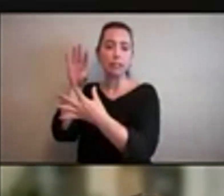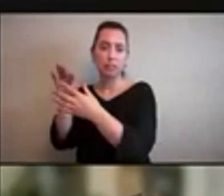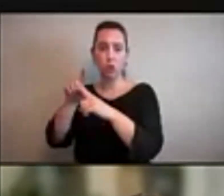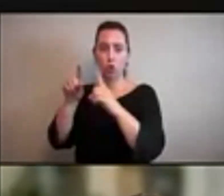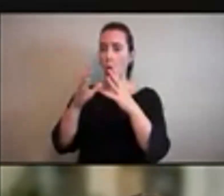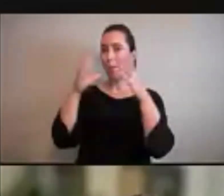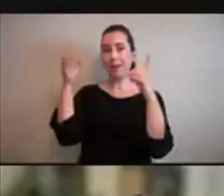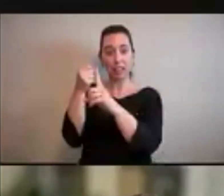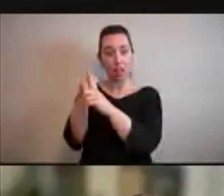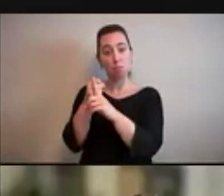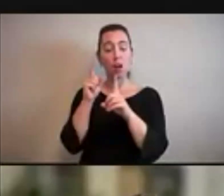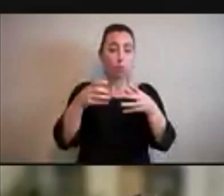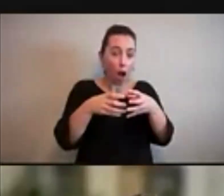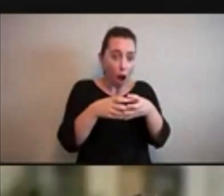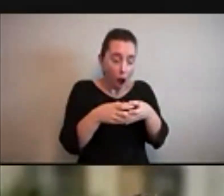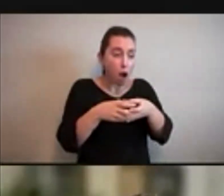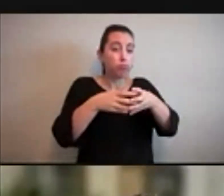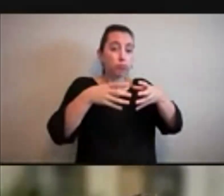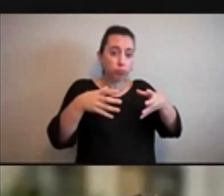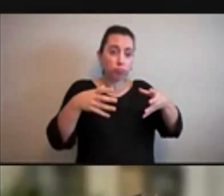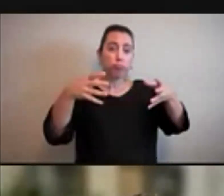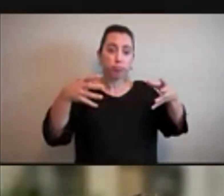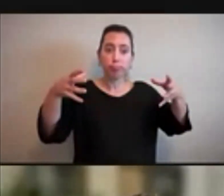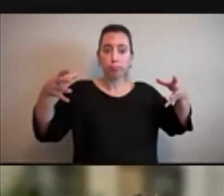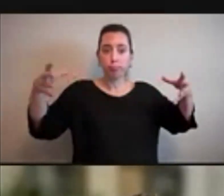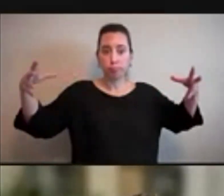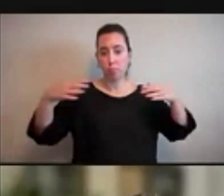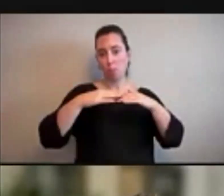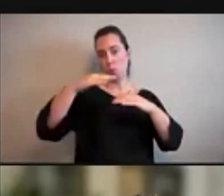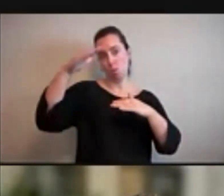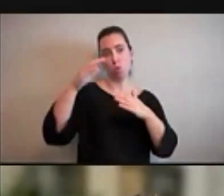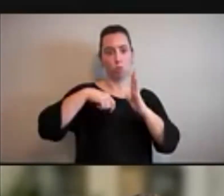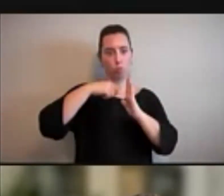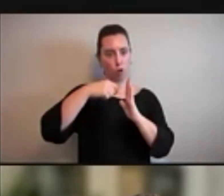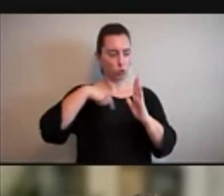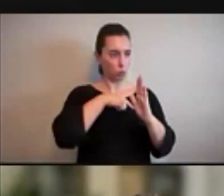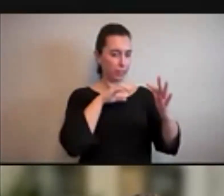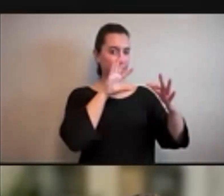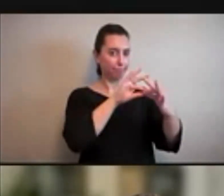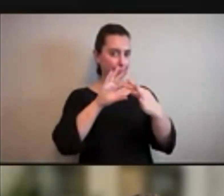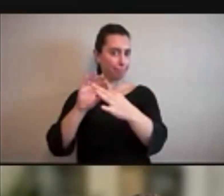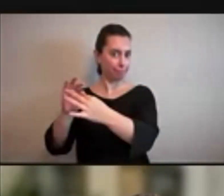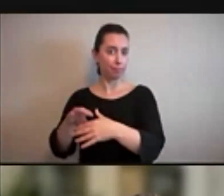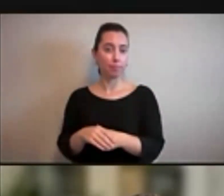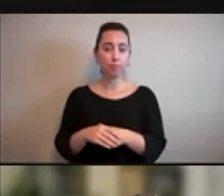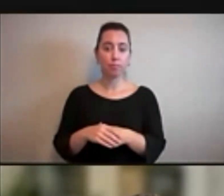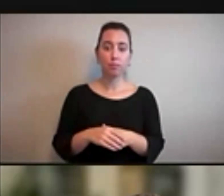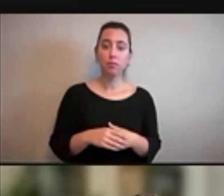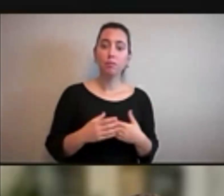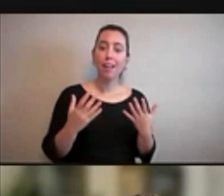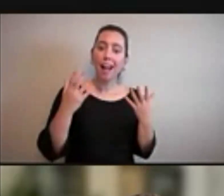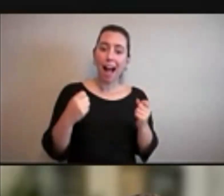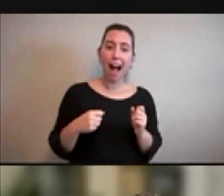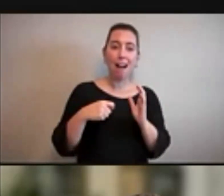we are growing. We are providing the service to more and more projects. And we've already had some projects, especially new ones, where they were involved